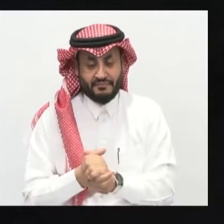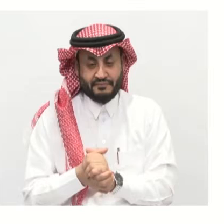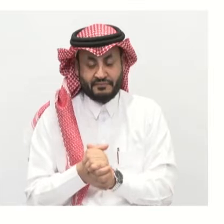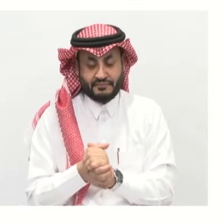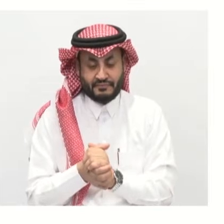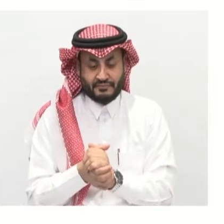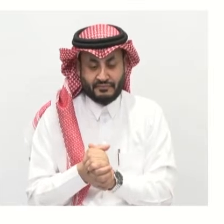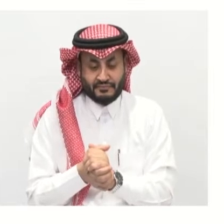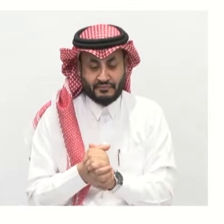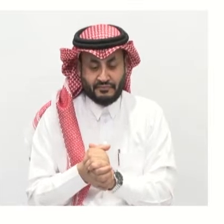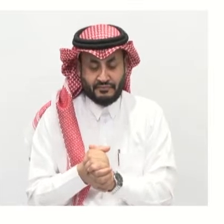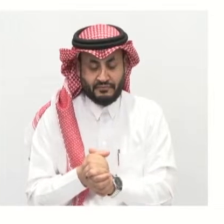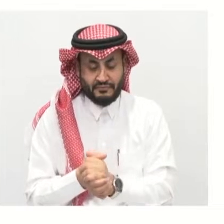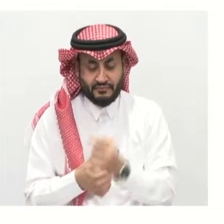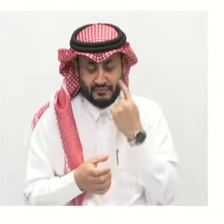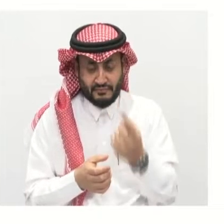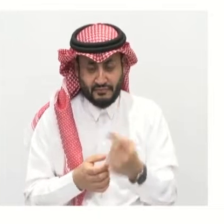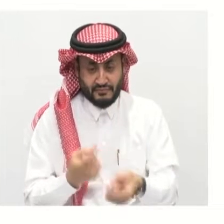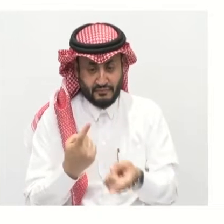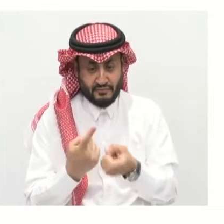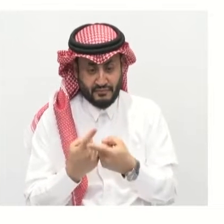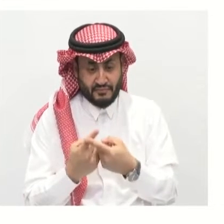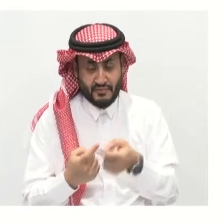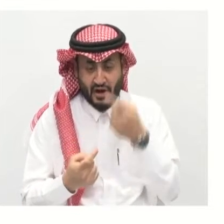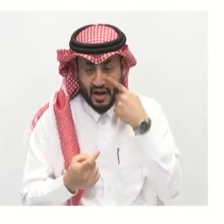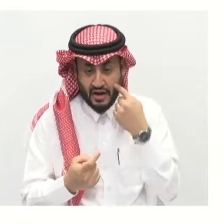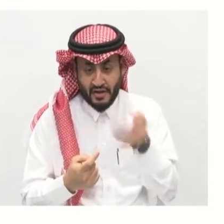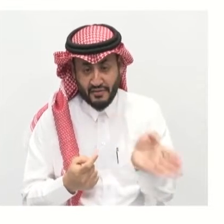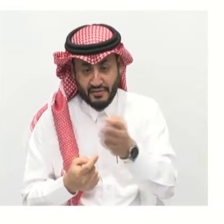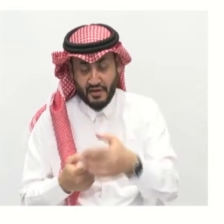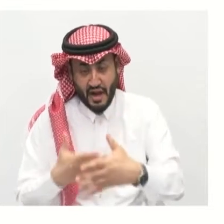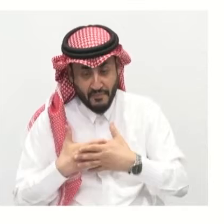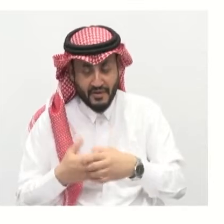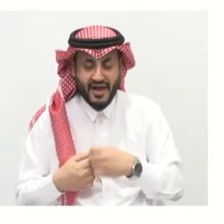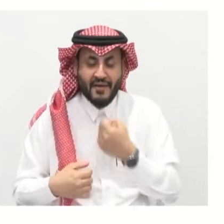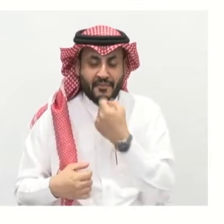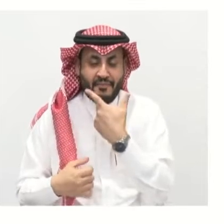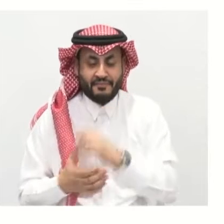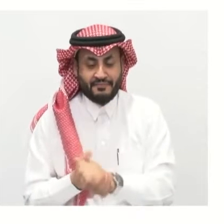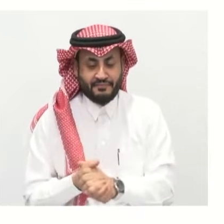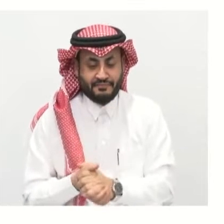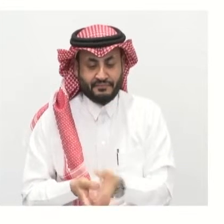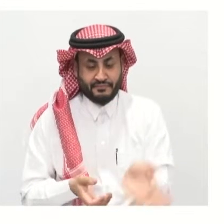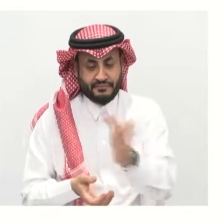right? So the baby here felt really happy after getting his bottle.